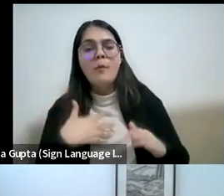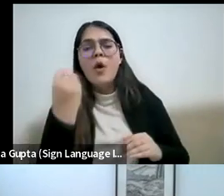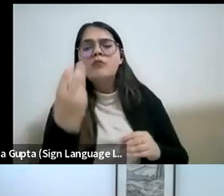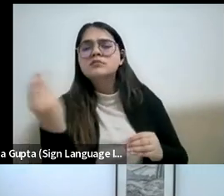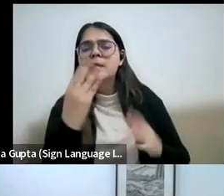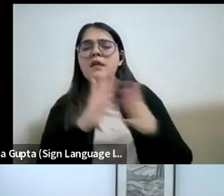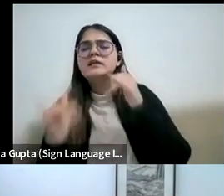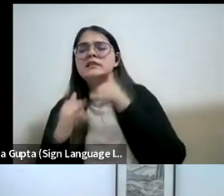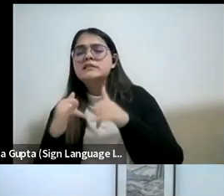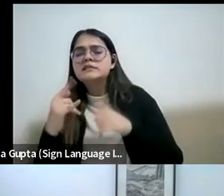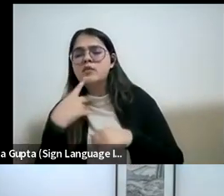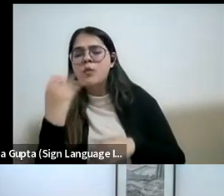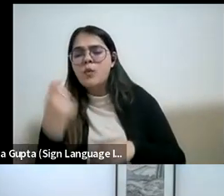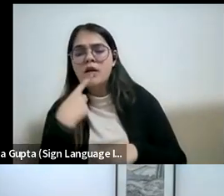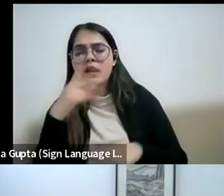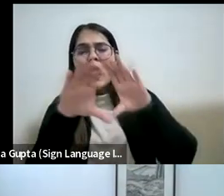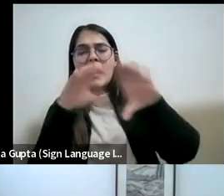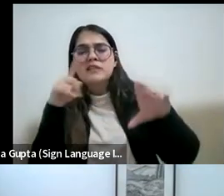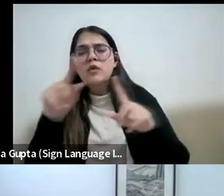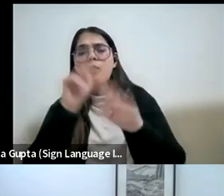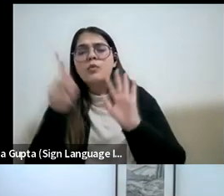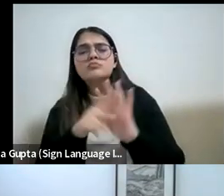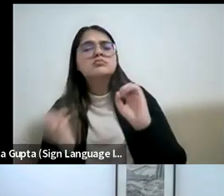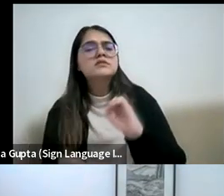why we started the Constitution Bench project,